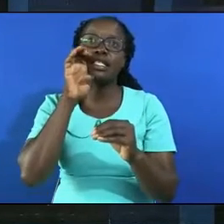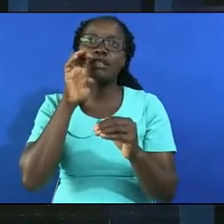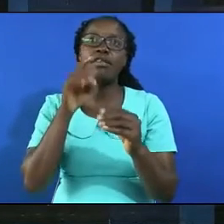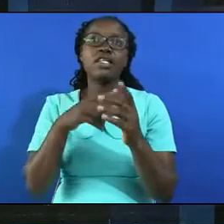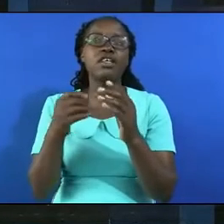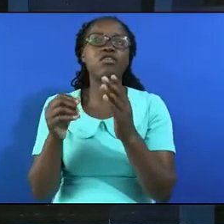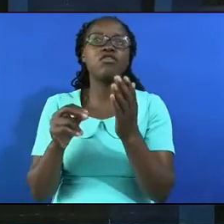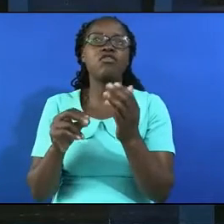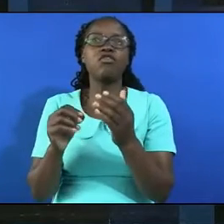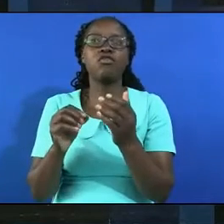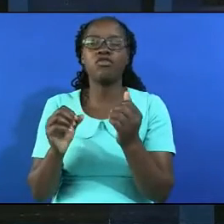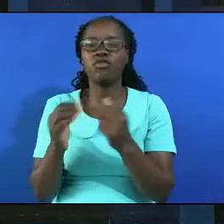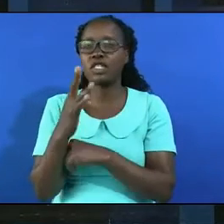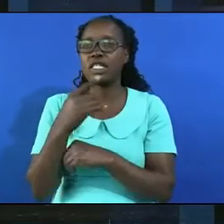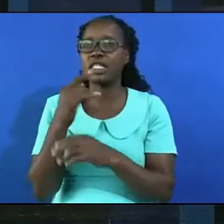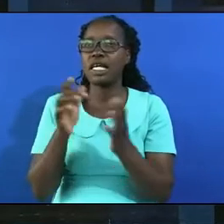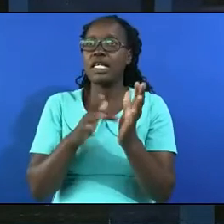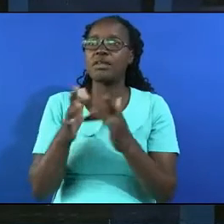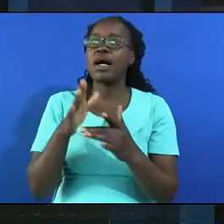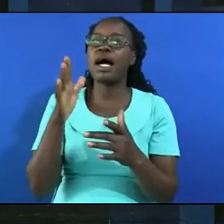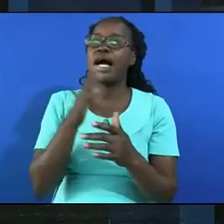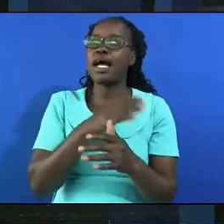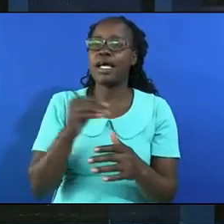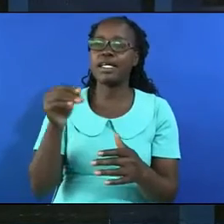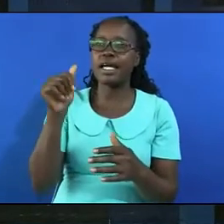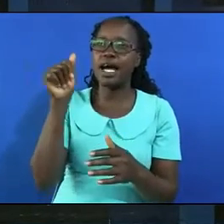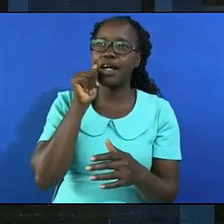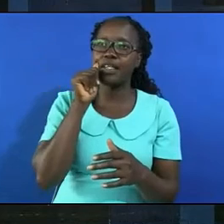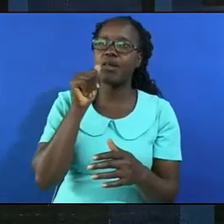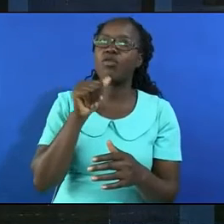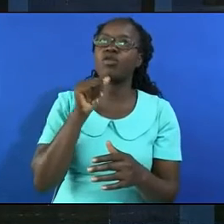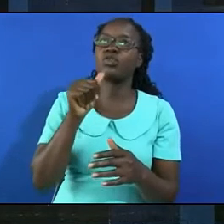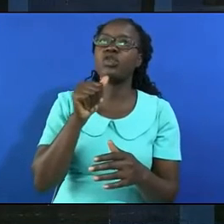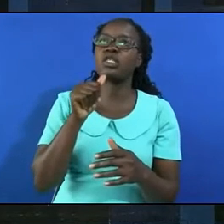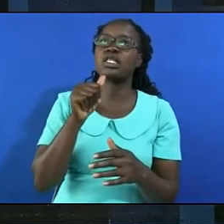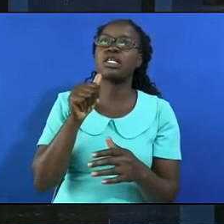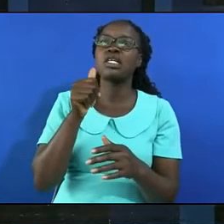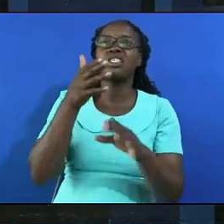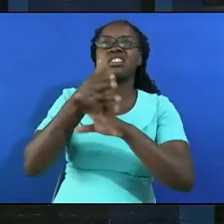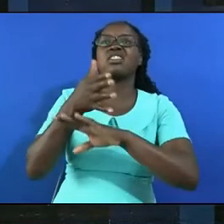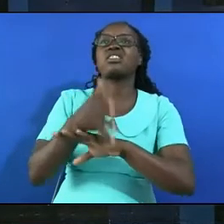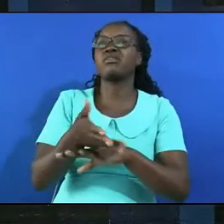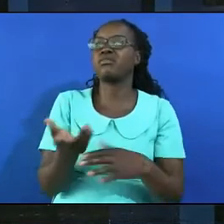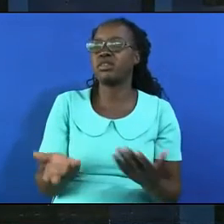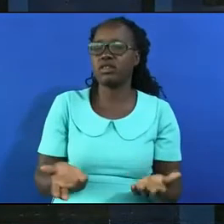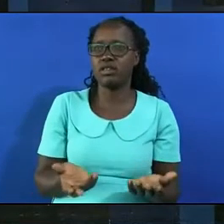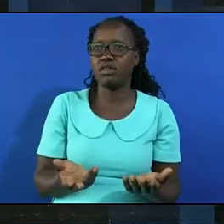then verse 14, the Bible says, and Adam was not done what?